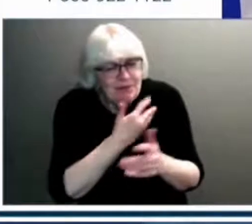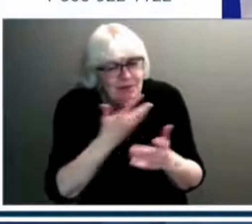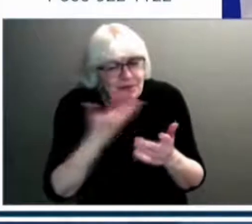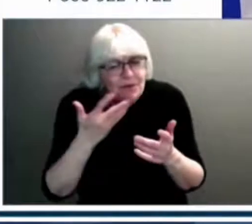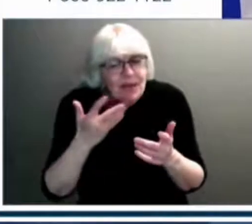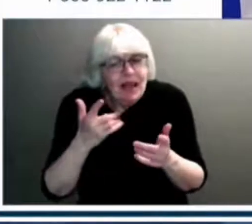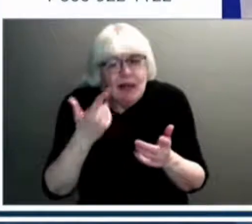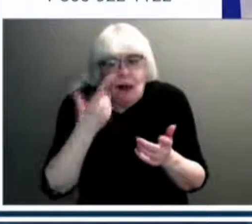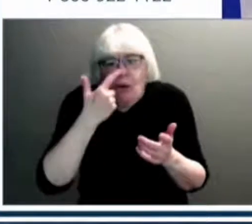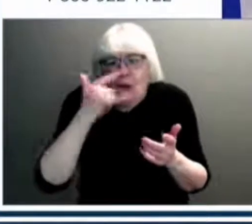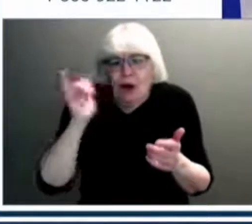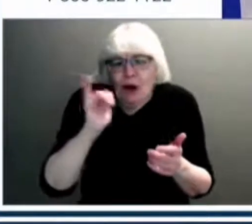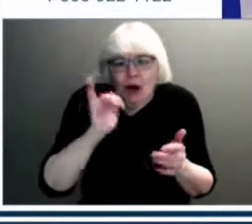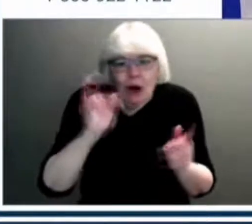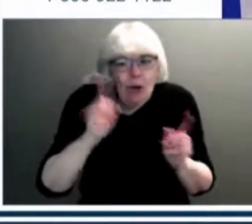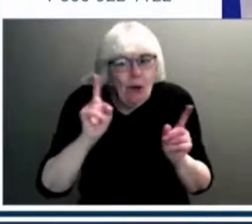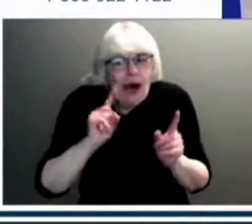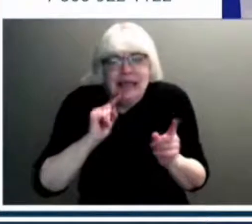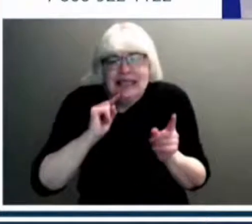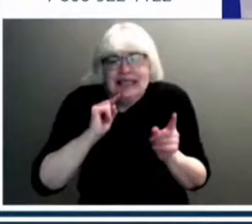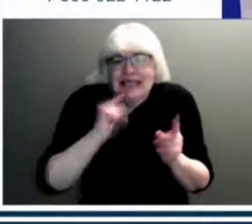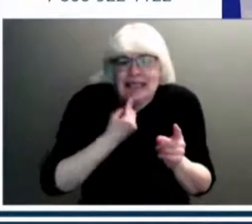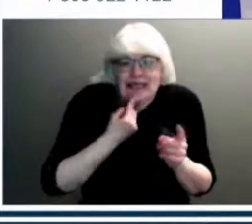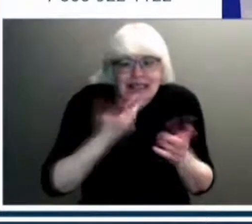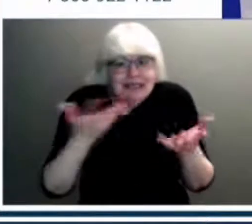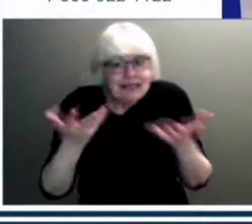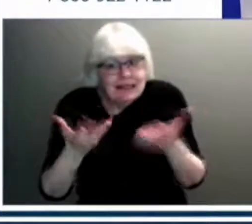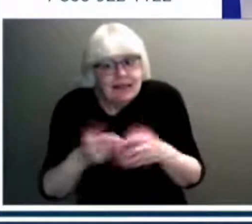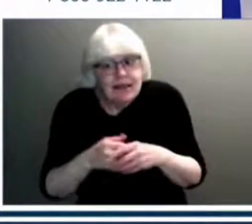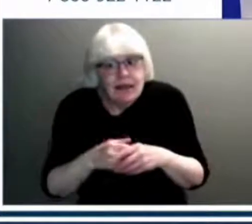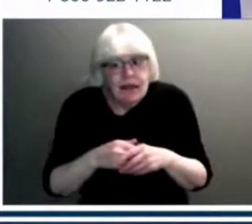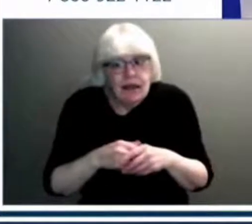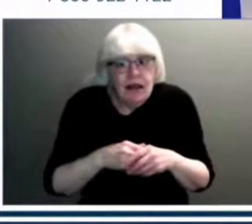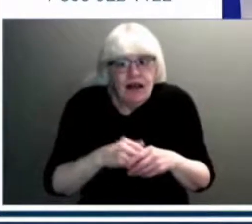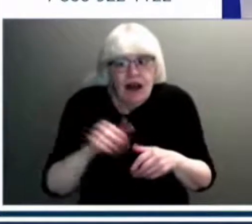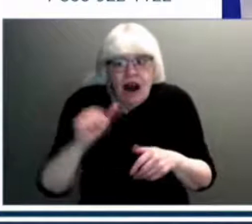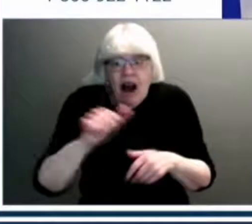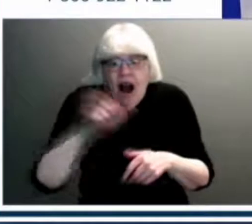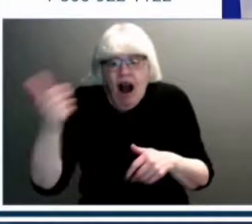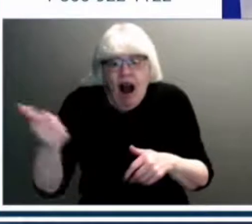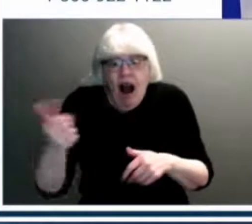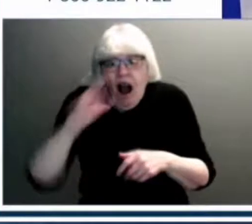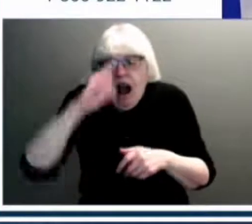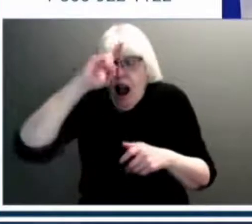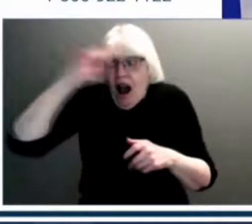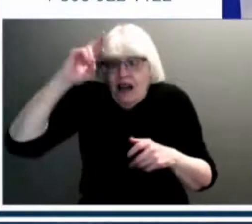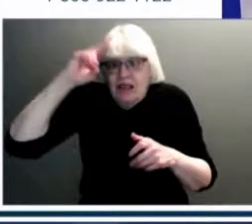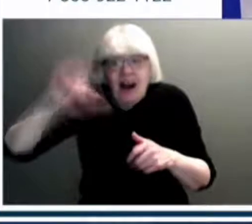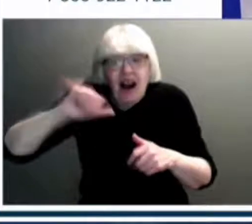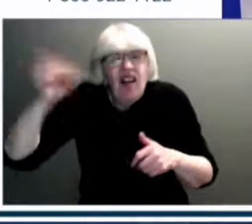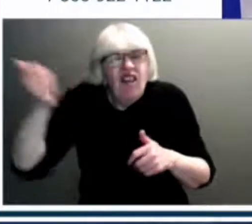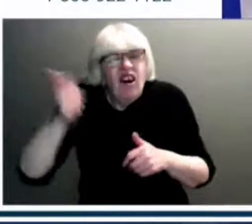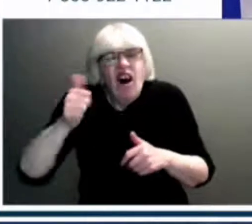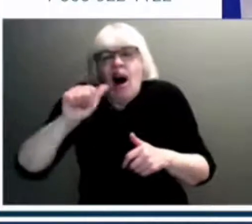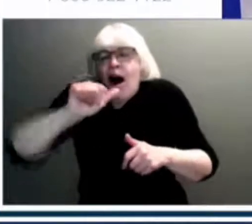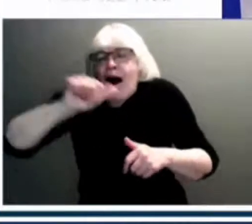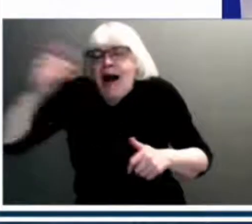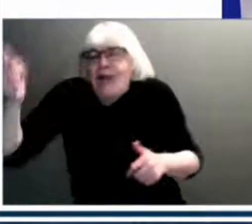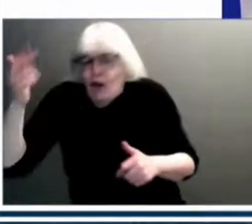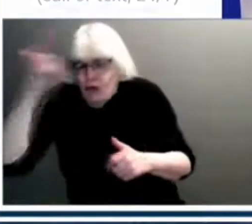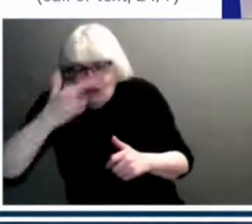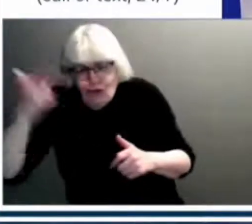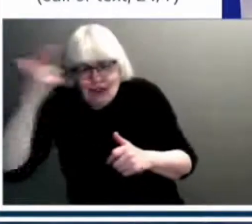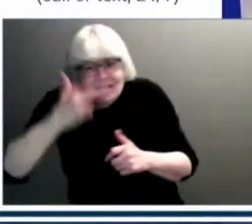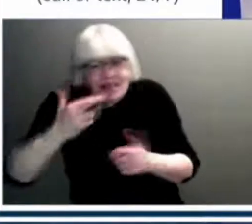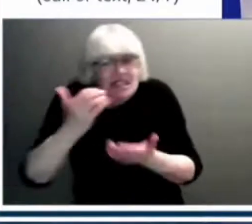There are other people in the hospital for lots of other reasons, and sometimes people show up at the hospital for some other reason. I don't